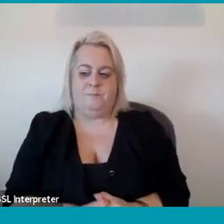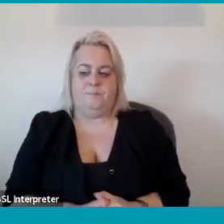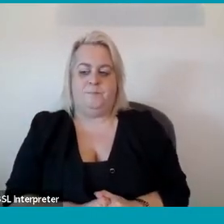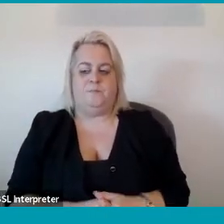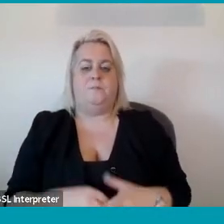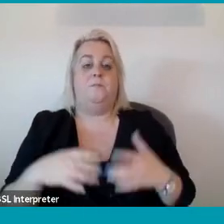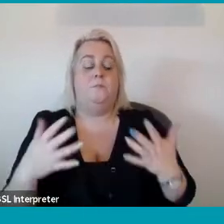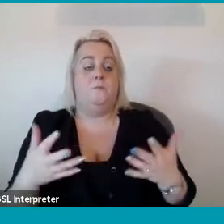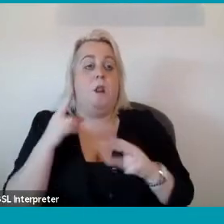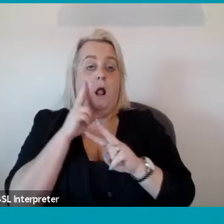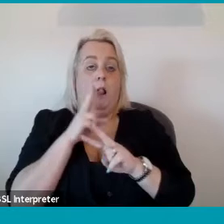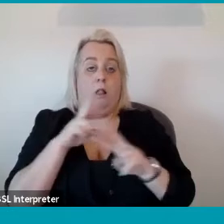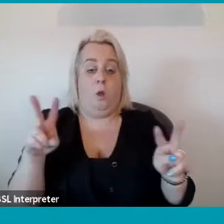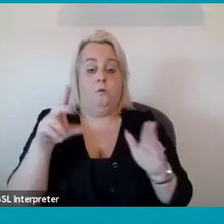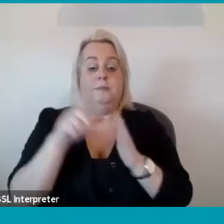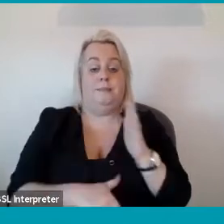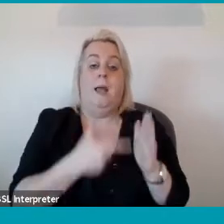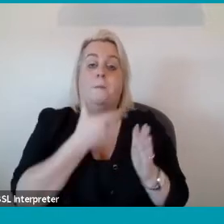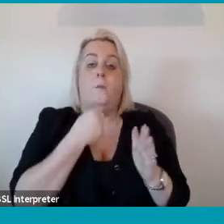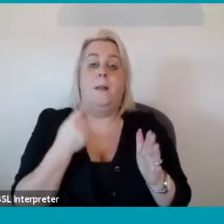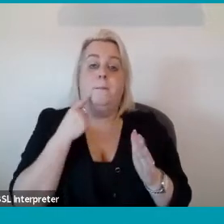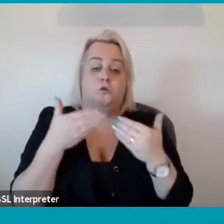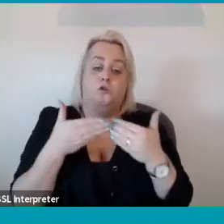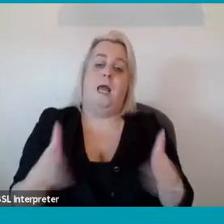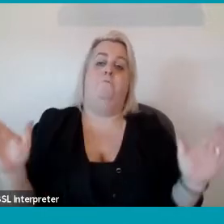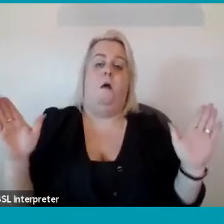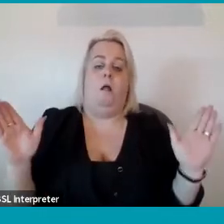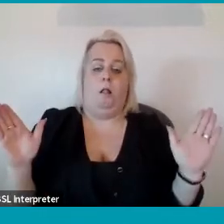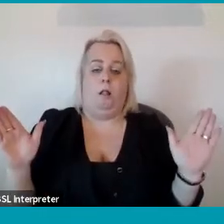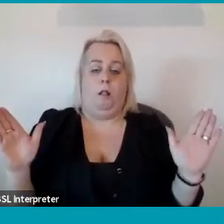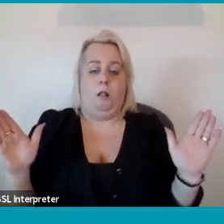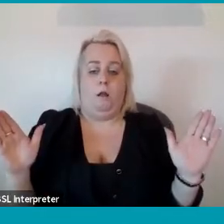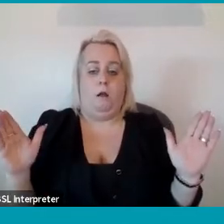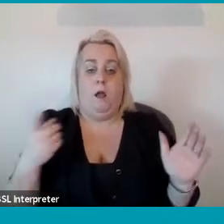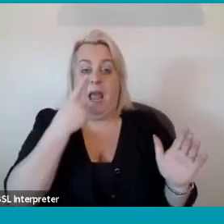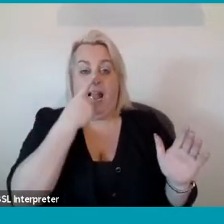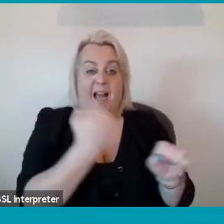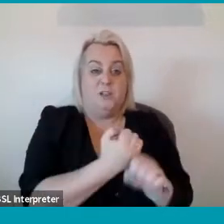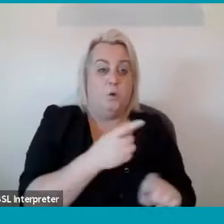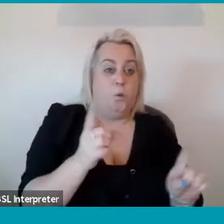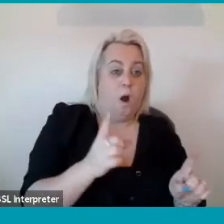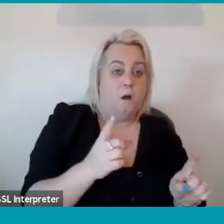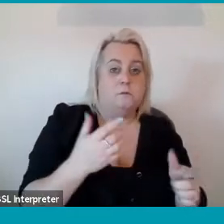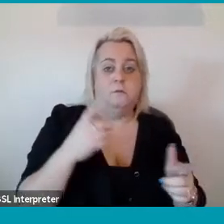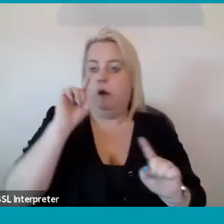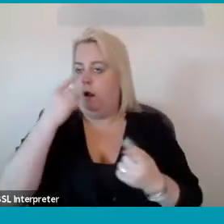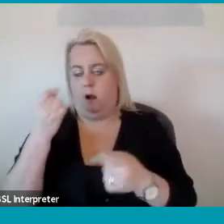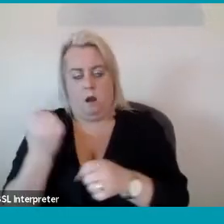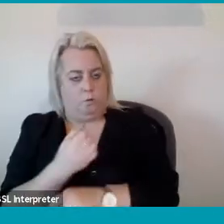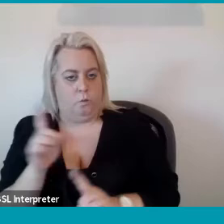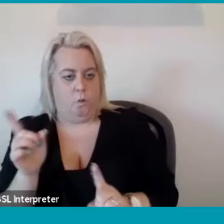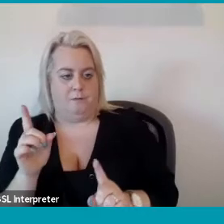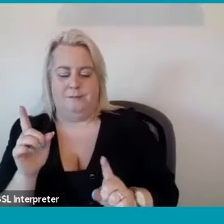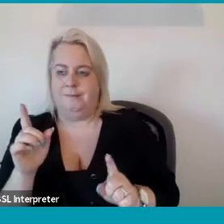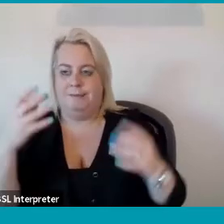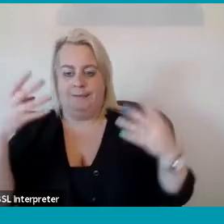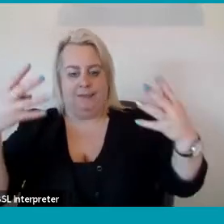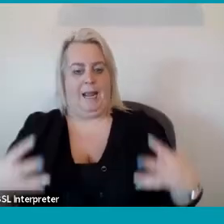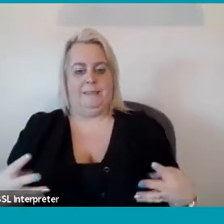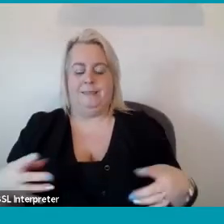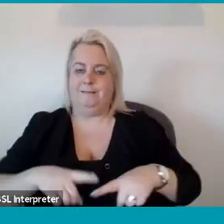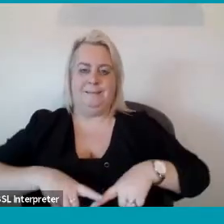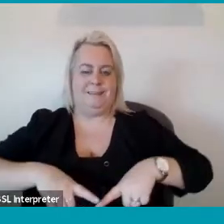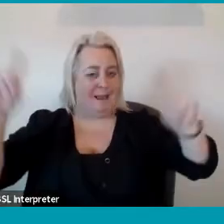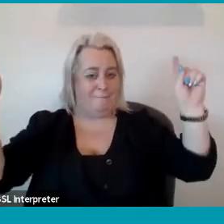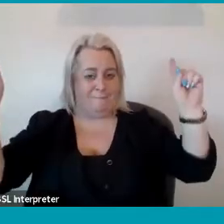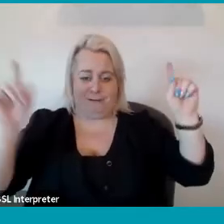round, generally disabled people, what can we and can't we do? Well, of course, it's incredibly diverse. One of the things that